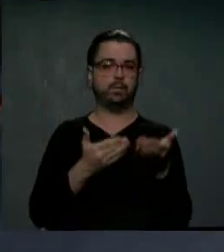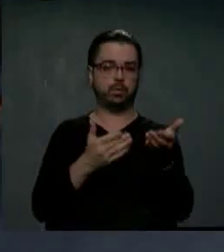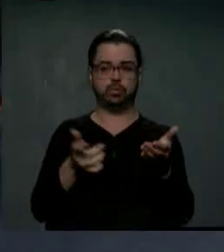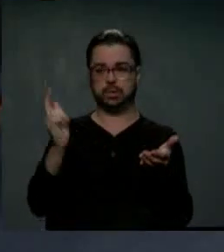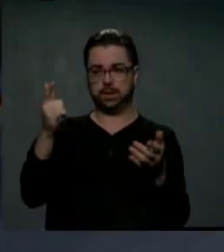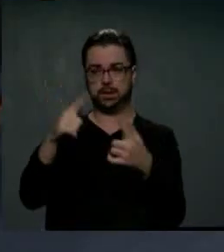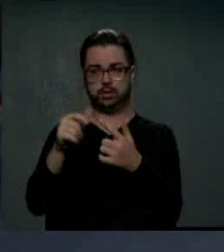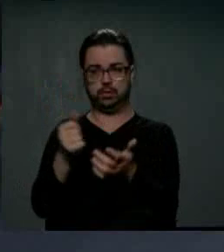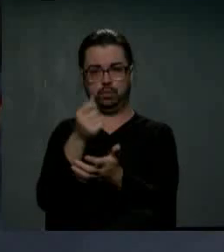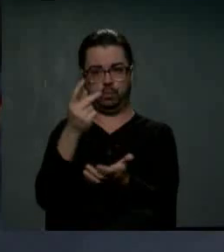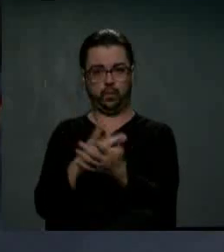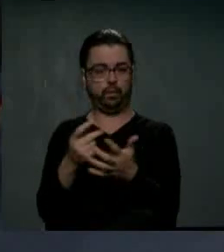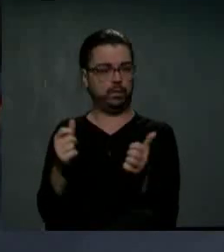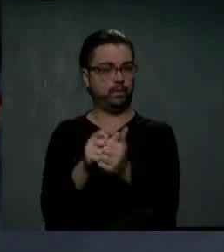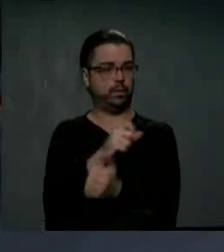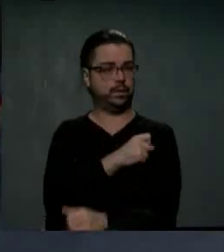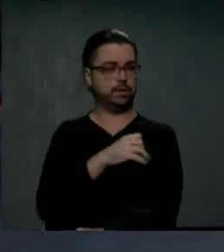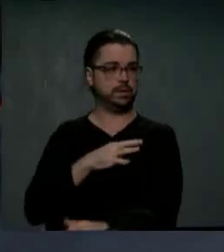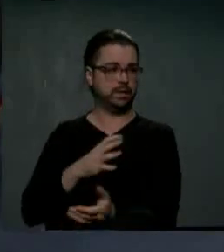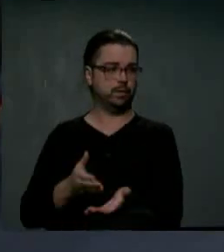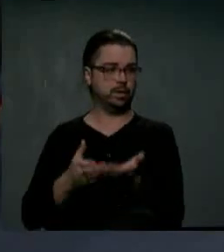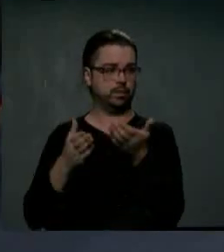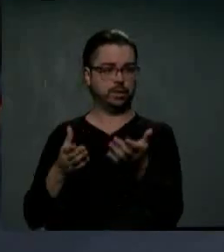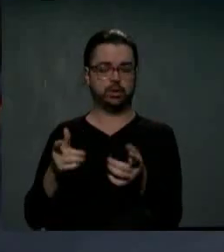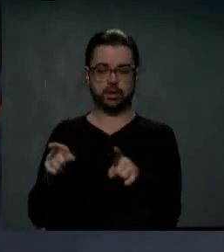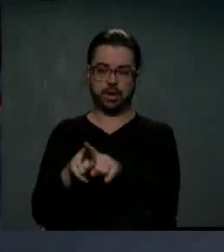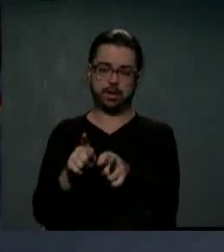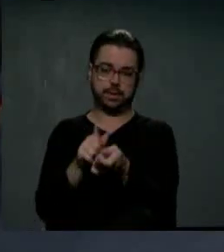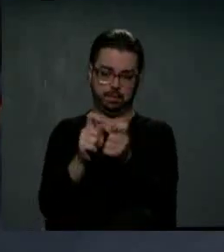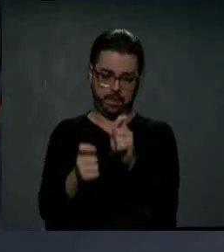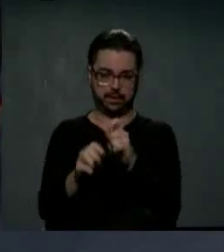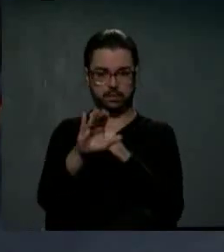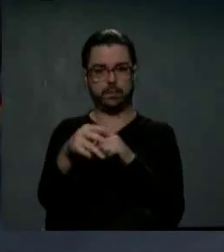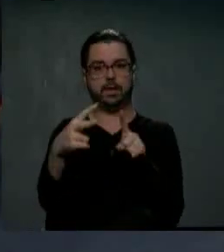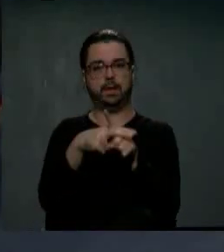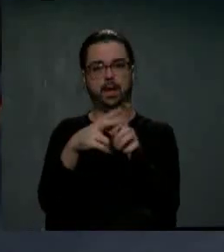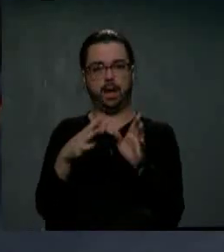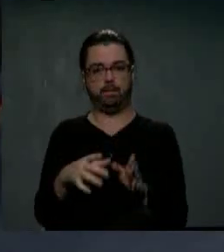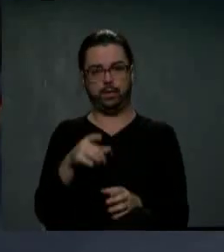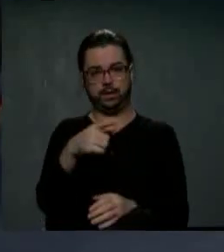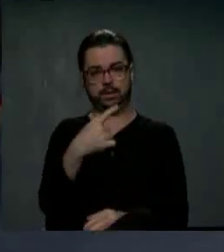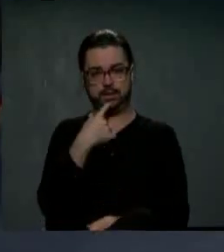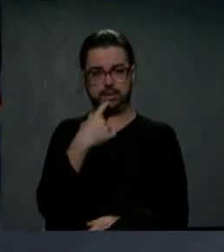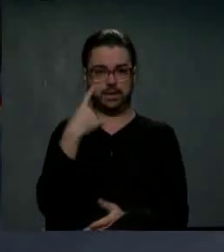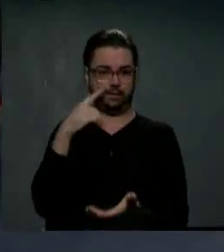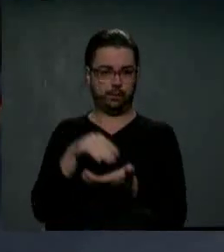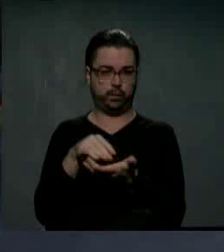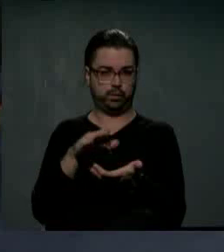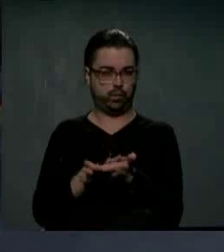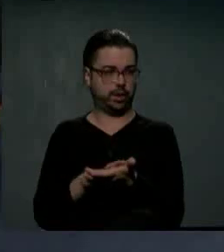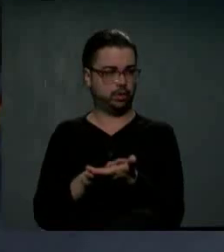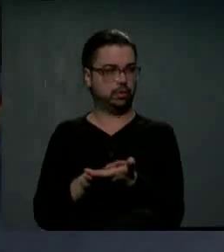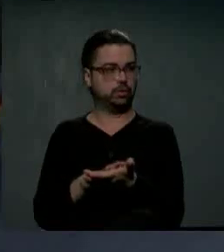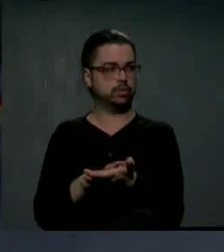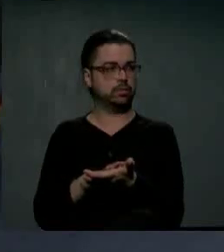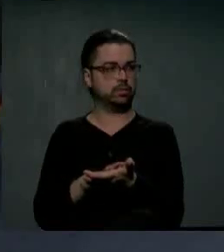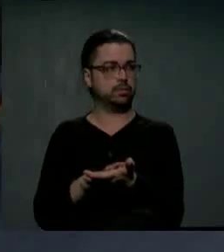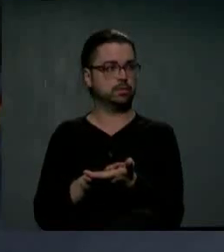the applications with staff recommendations and is amended by the applicant, as he said, for the record.